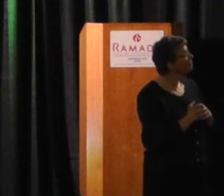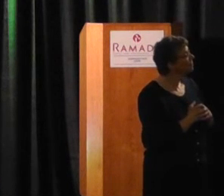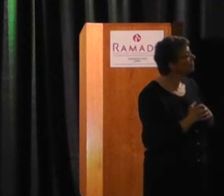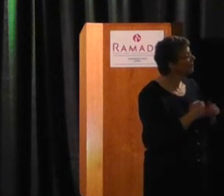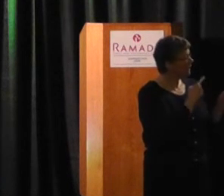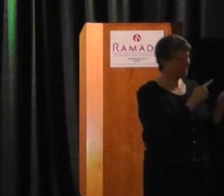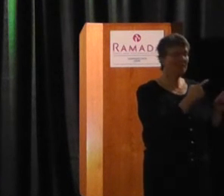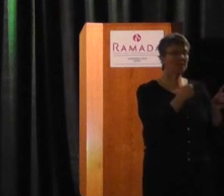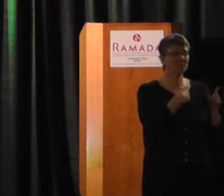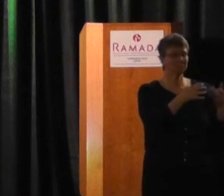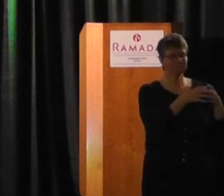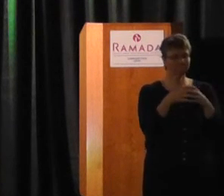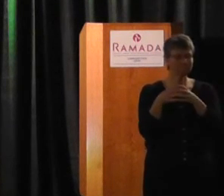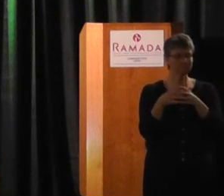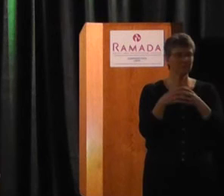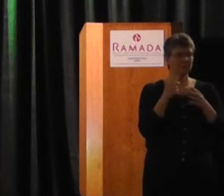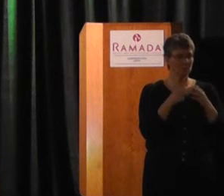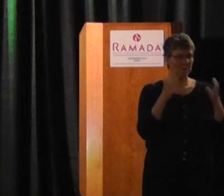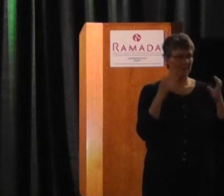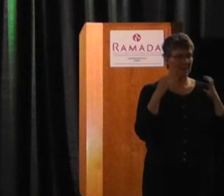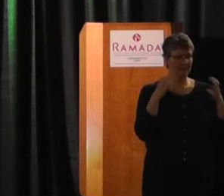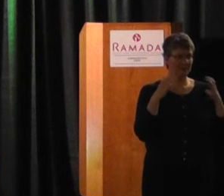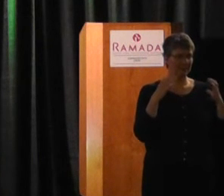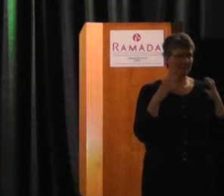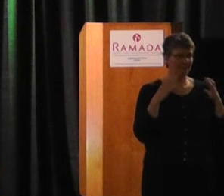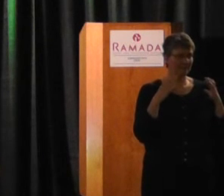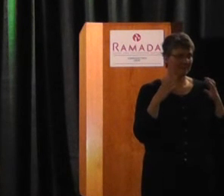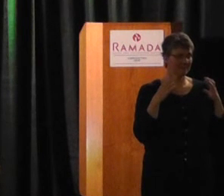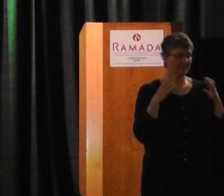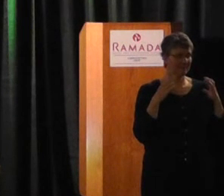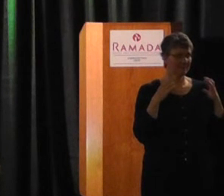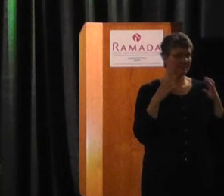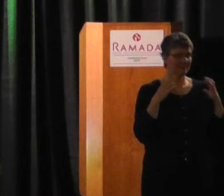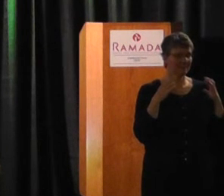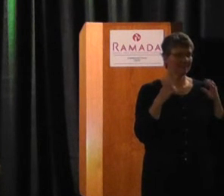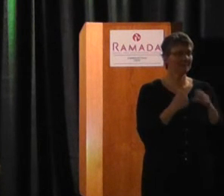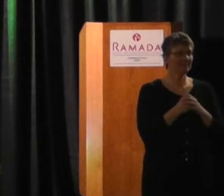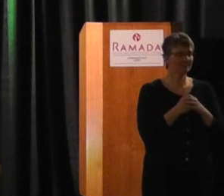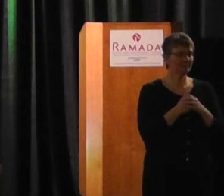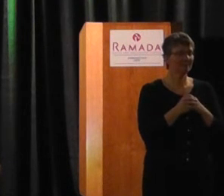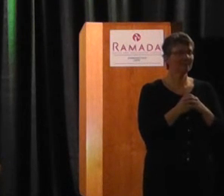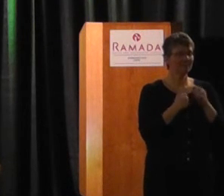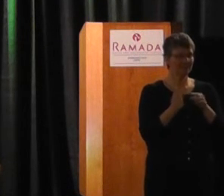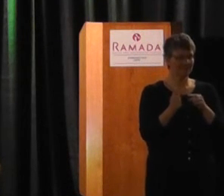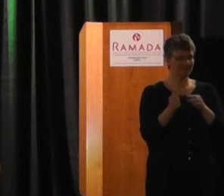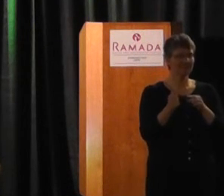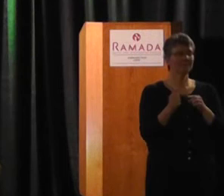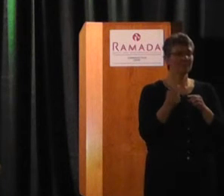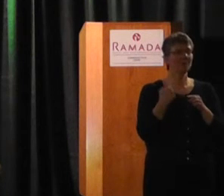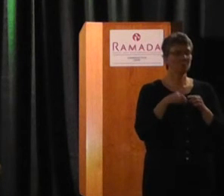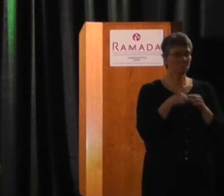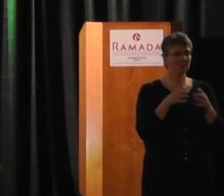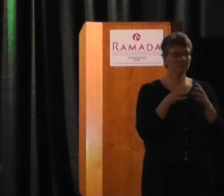So it's neuroscience and hiking. So in the break, we go to Jasper National Park to do some